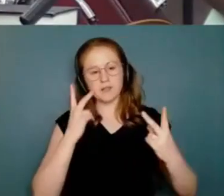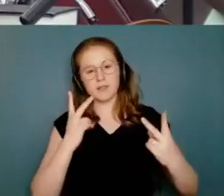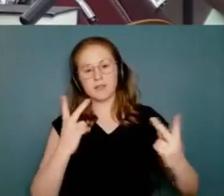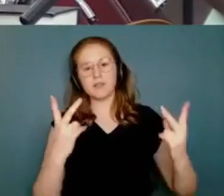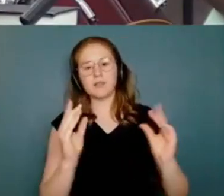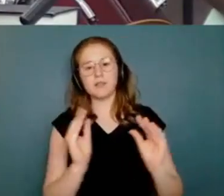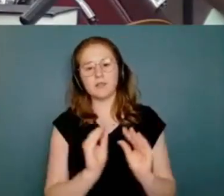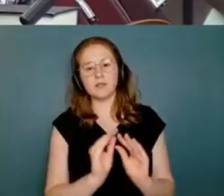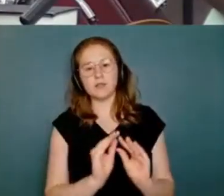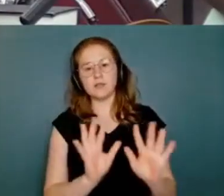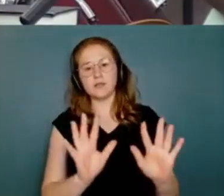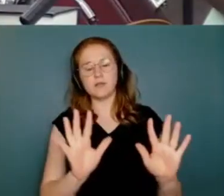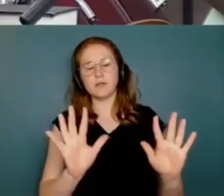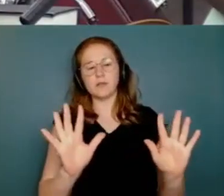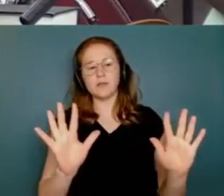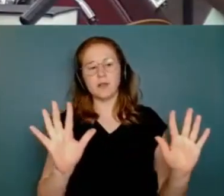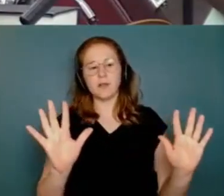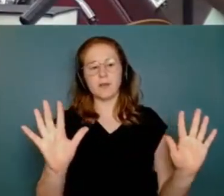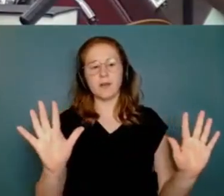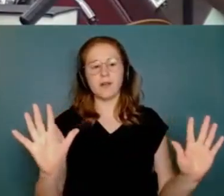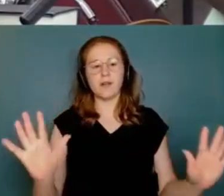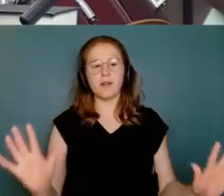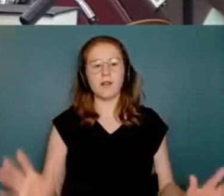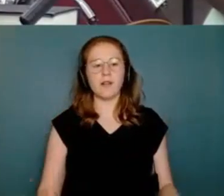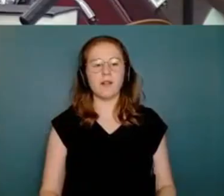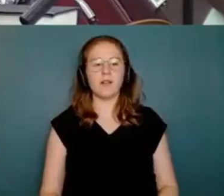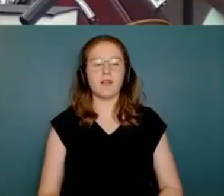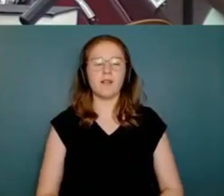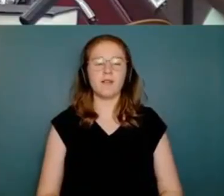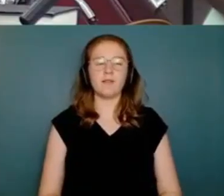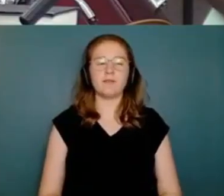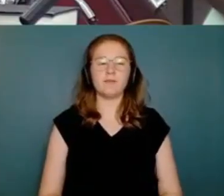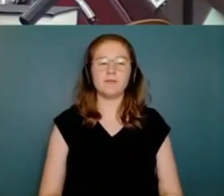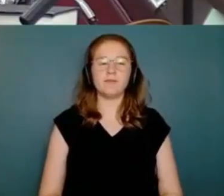unto my path.